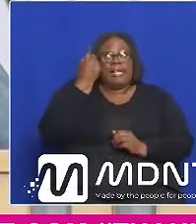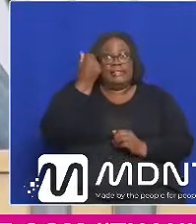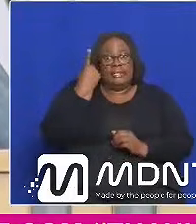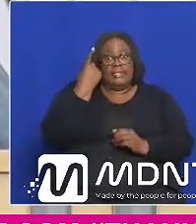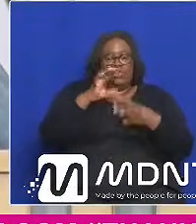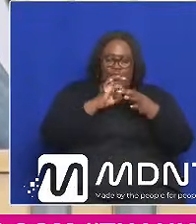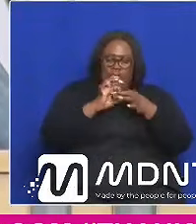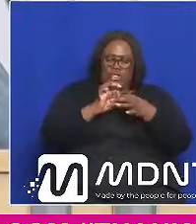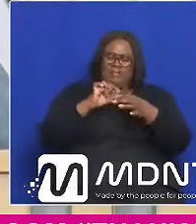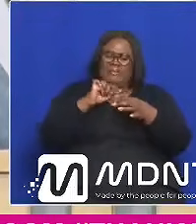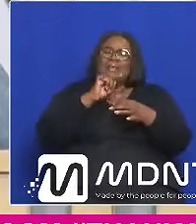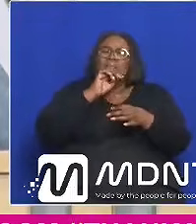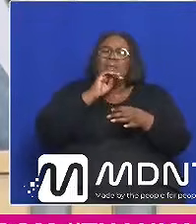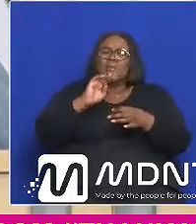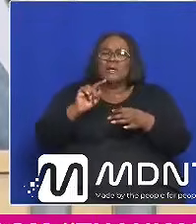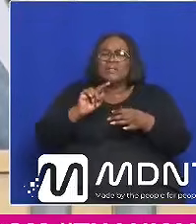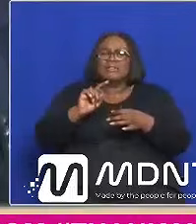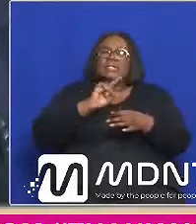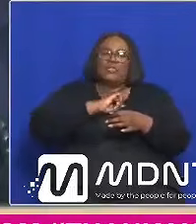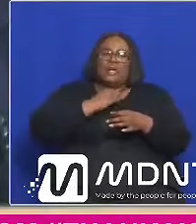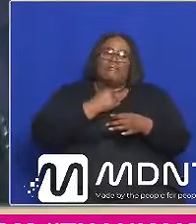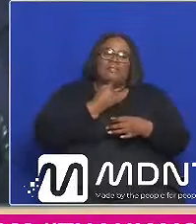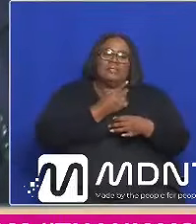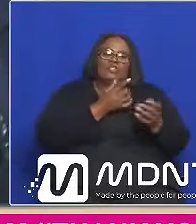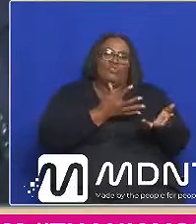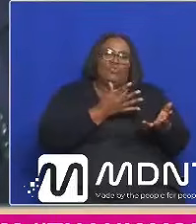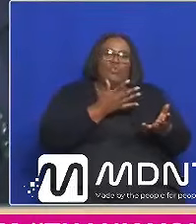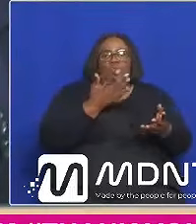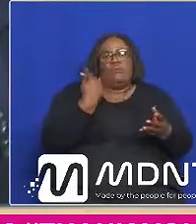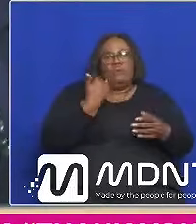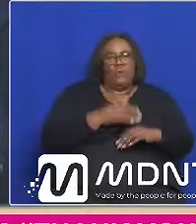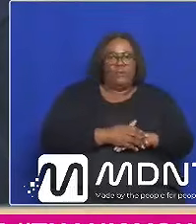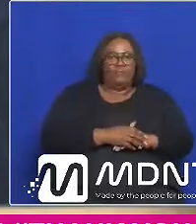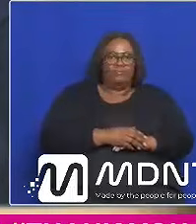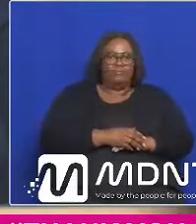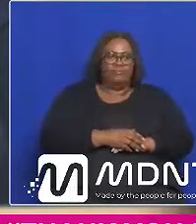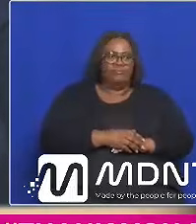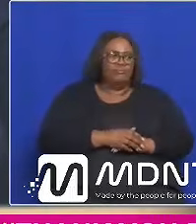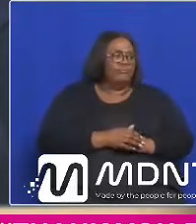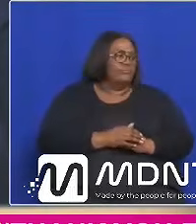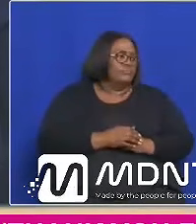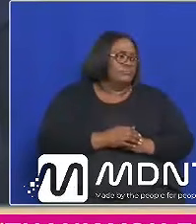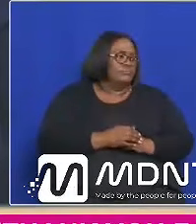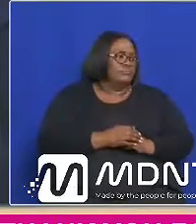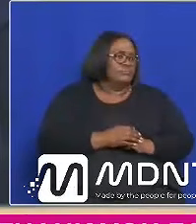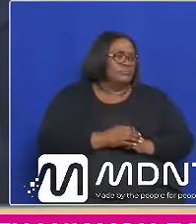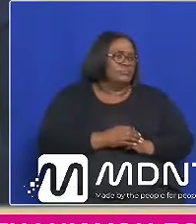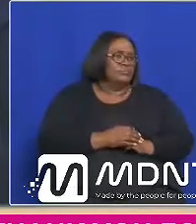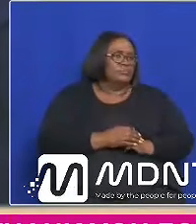earlier. Let me say it differently. You had dealings with Mr.